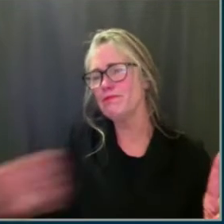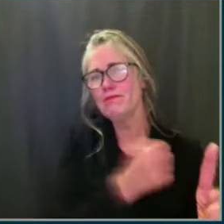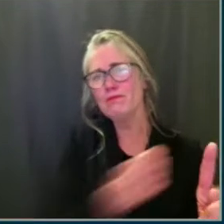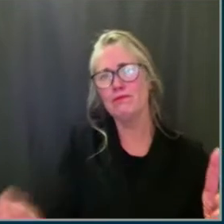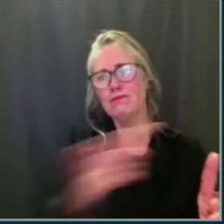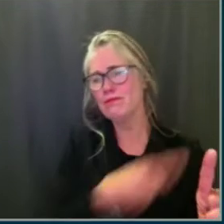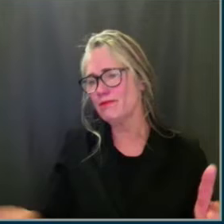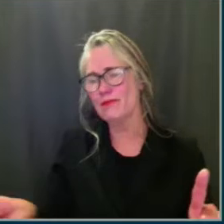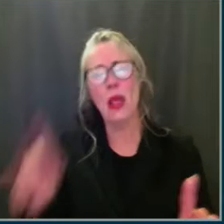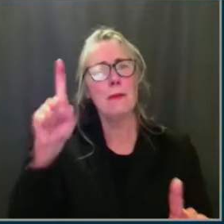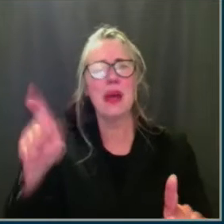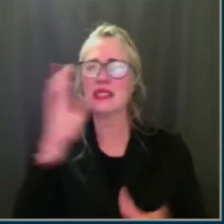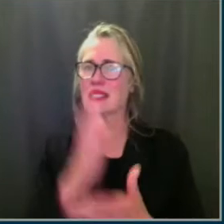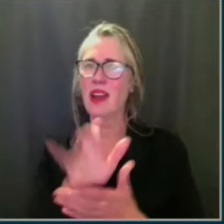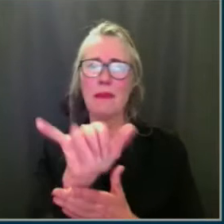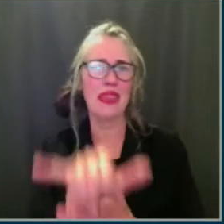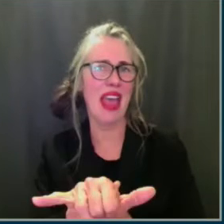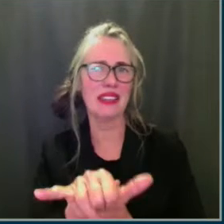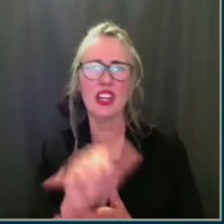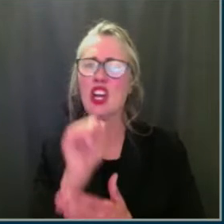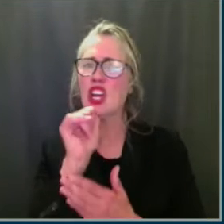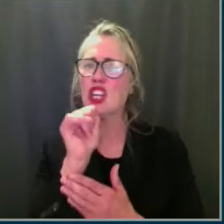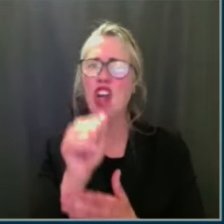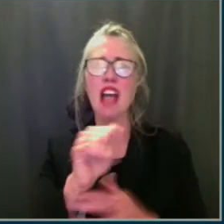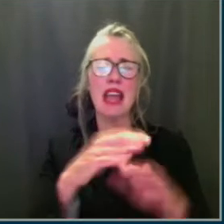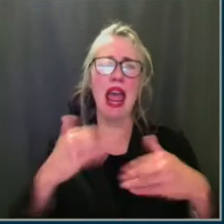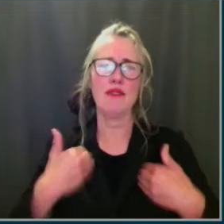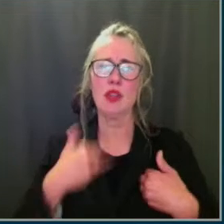youth. The pandemic has spotlighted